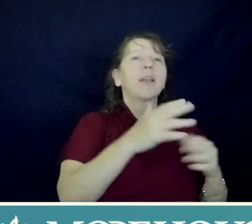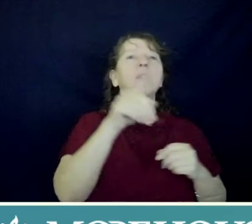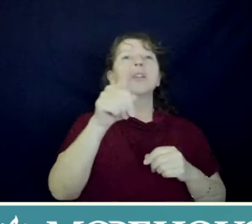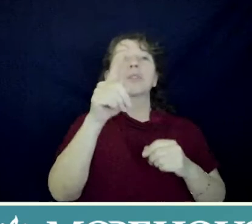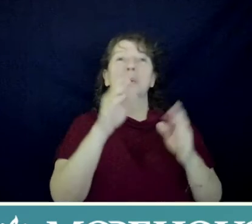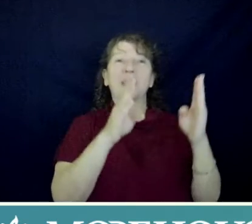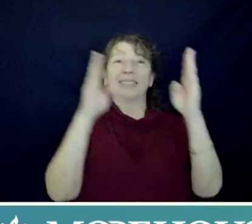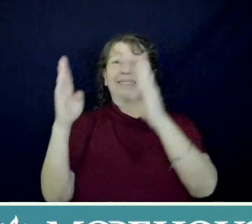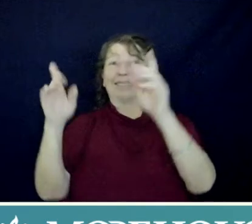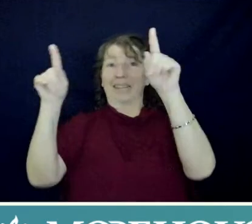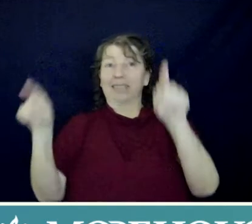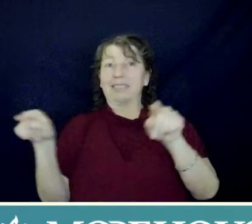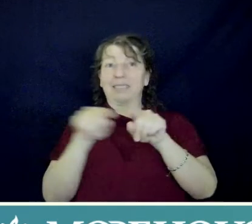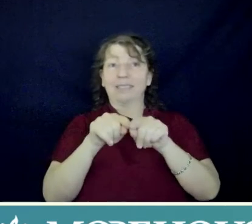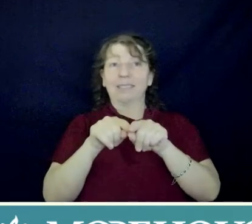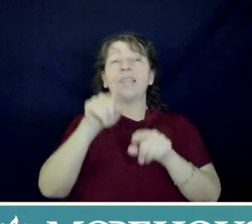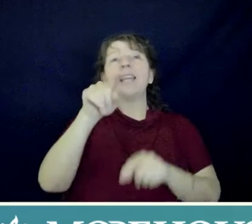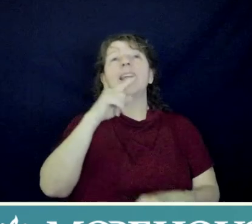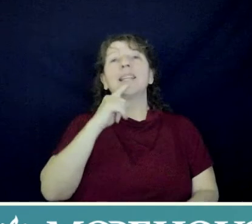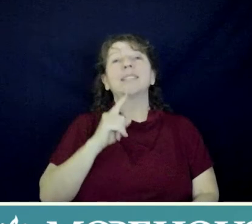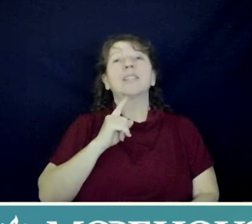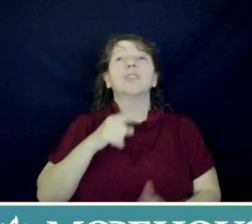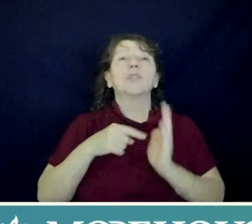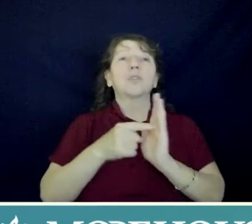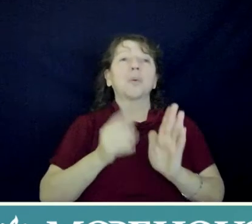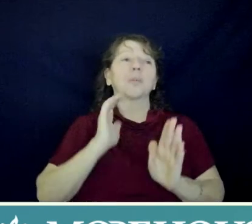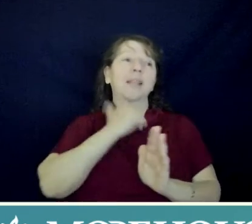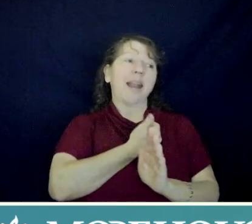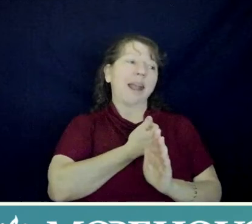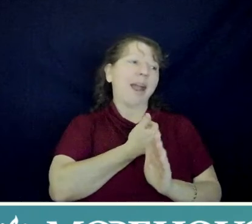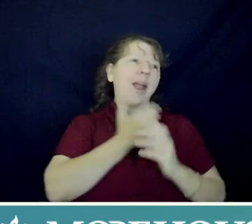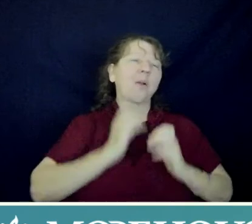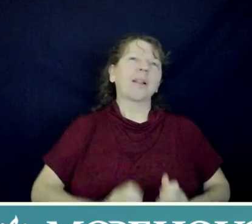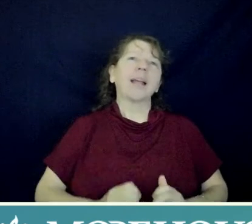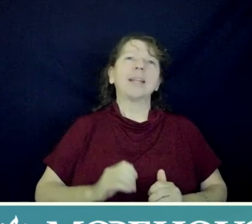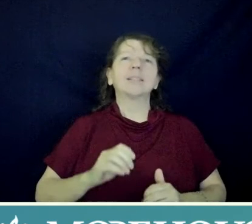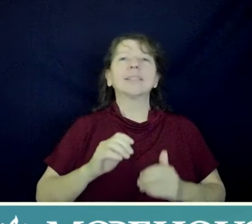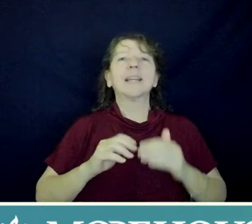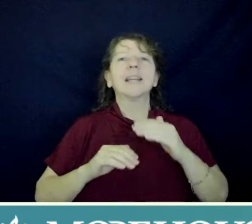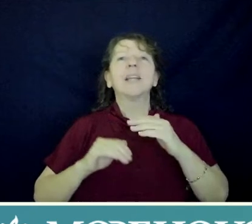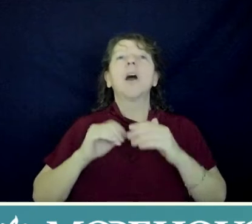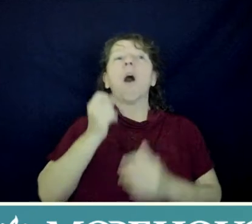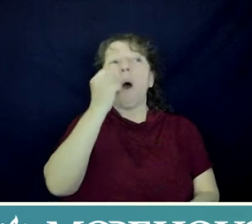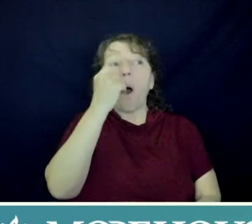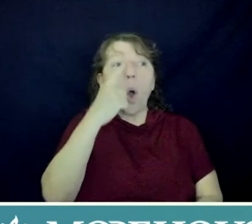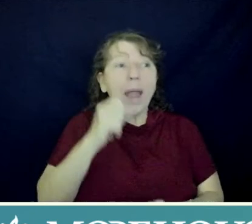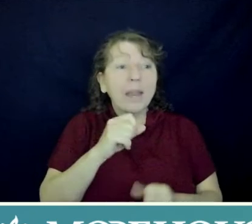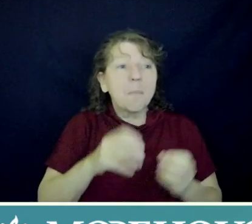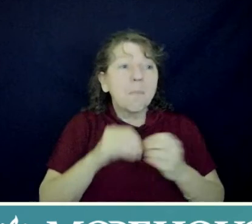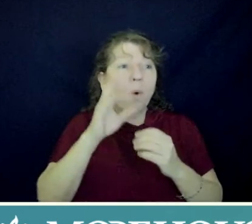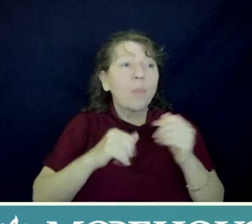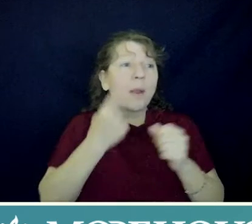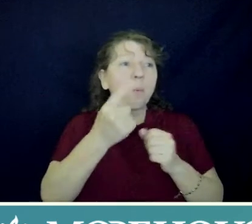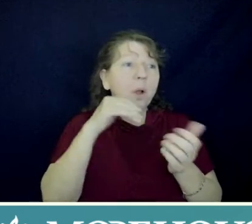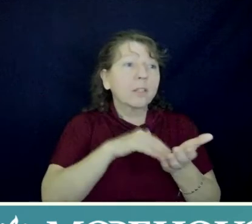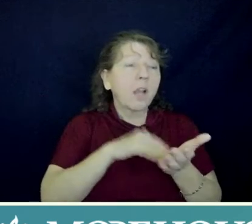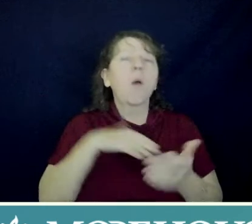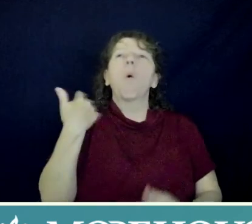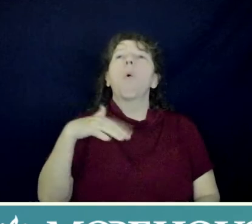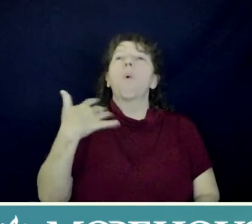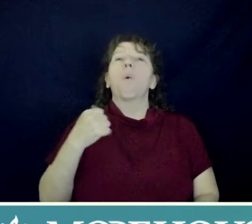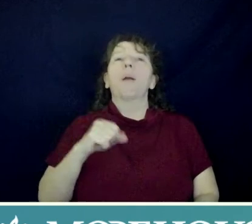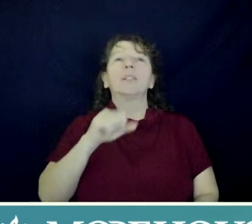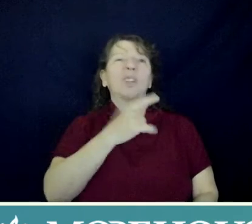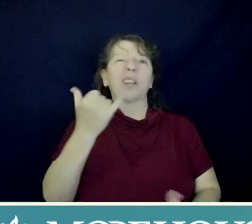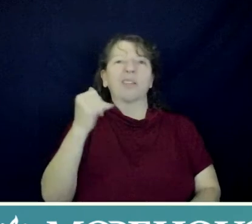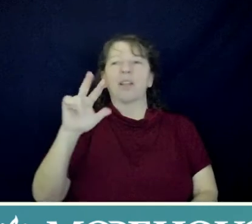they come for their telehealth visit. In terms of viral load tracking, it's an area that continues to be